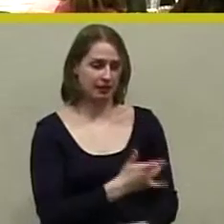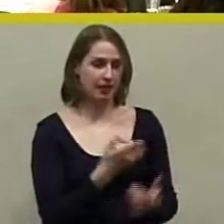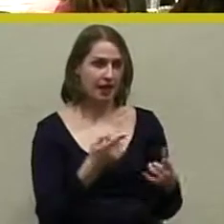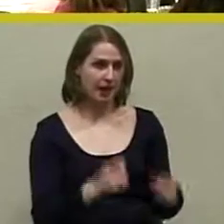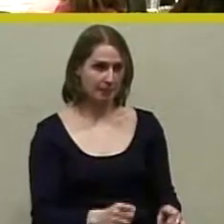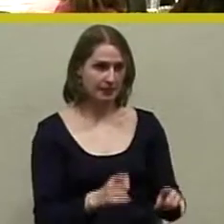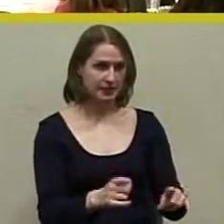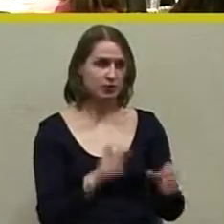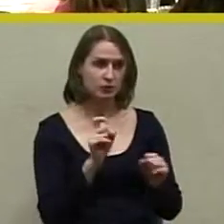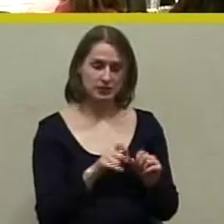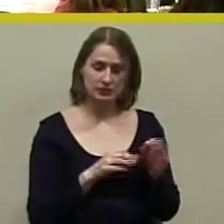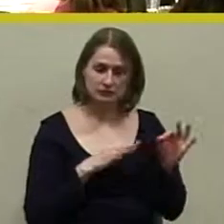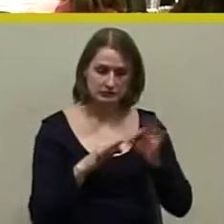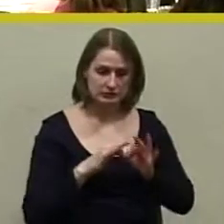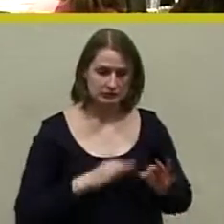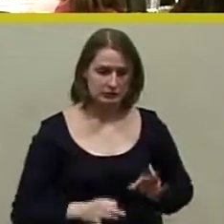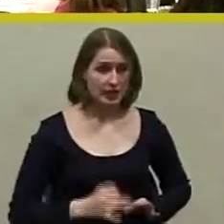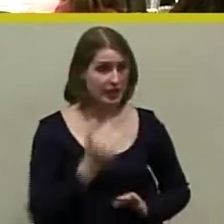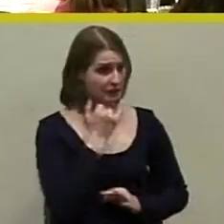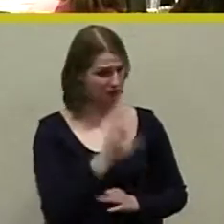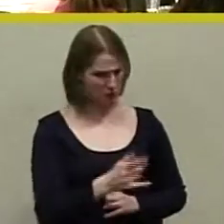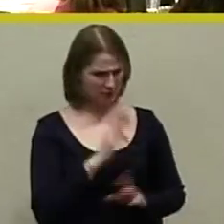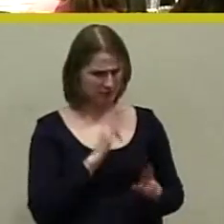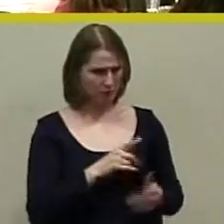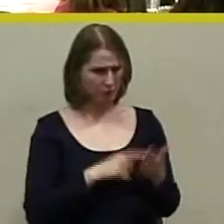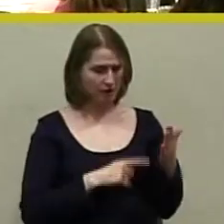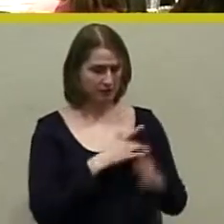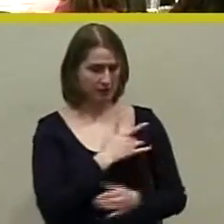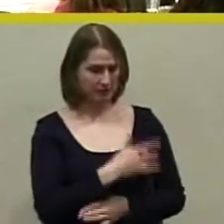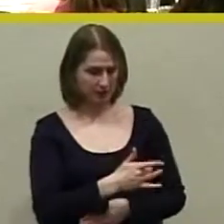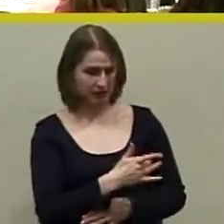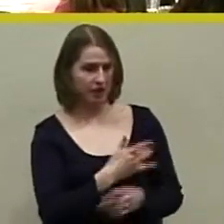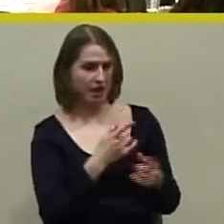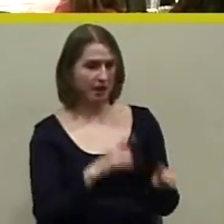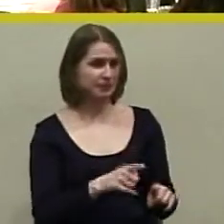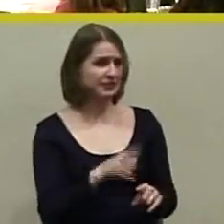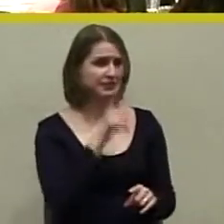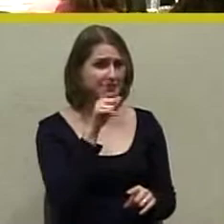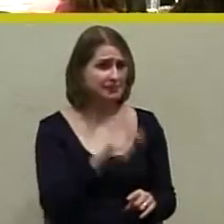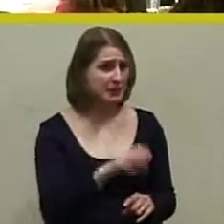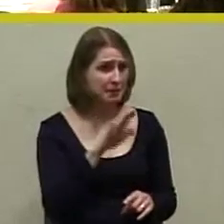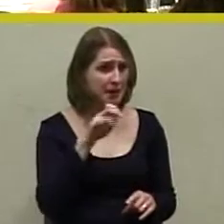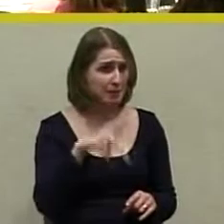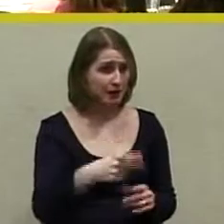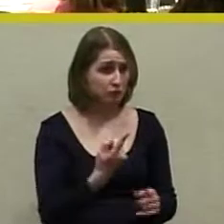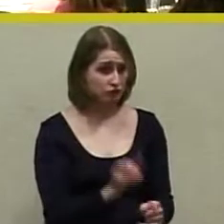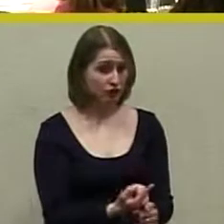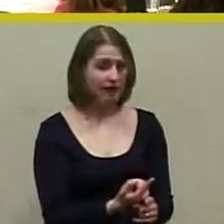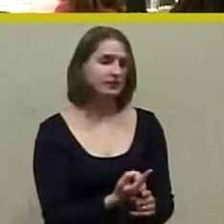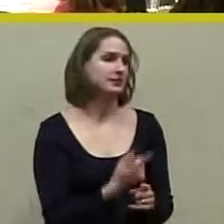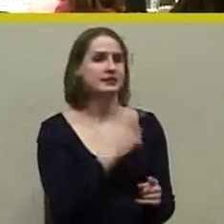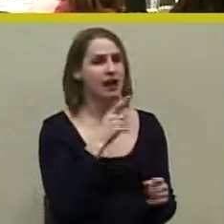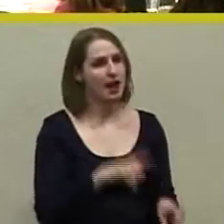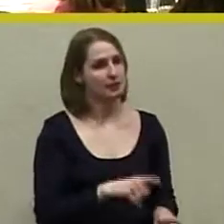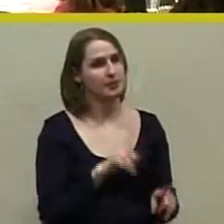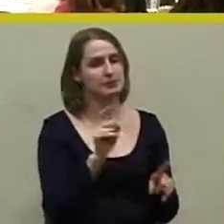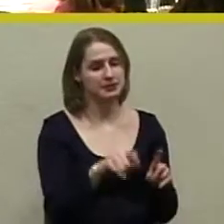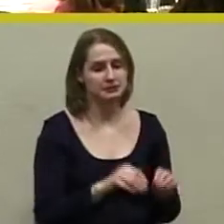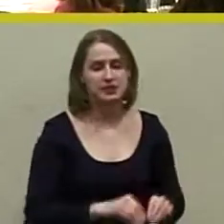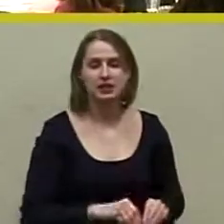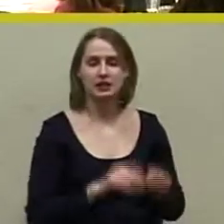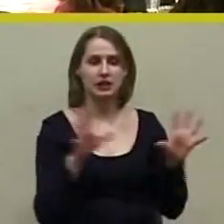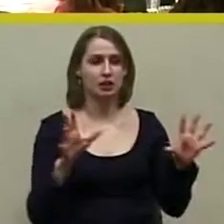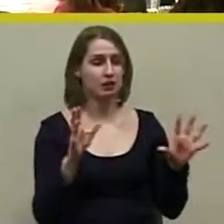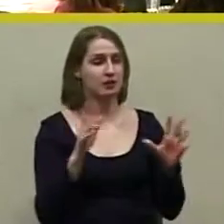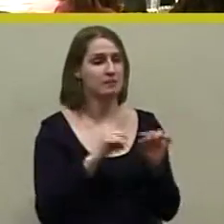spell something out. If he's responding to what's typically happening, he doesn't need a behavior plan, does he? It's not happening. That's why it's got to be clear. But if all of a sudden